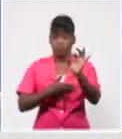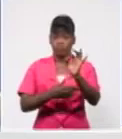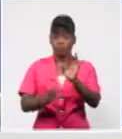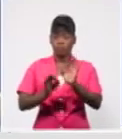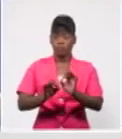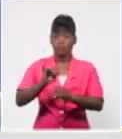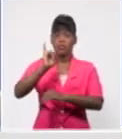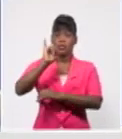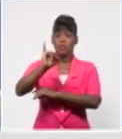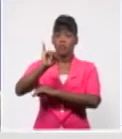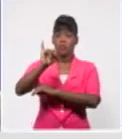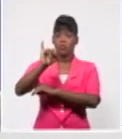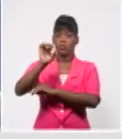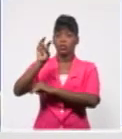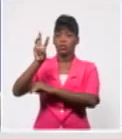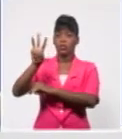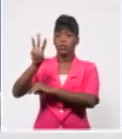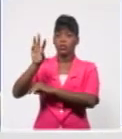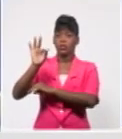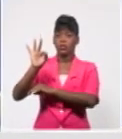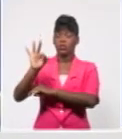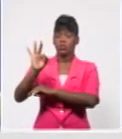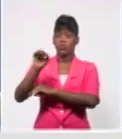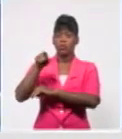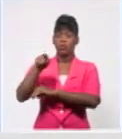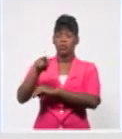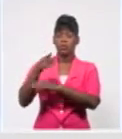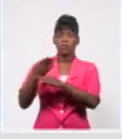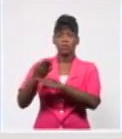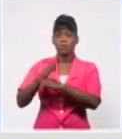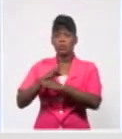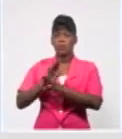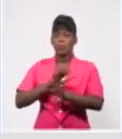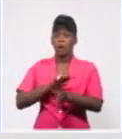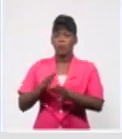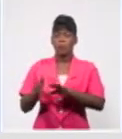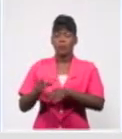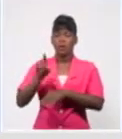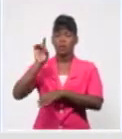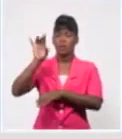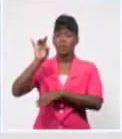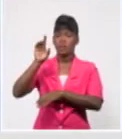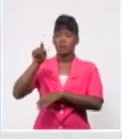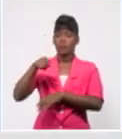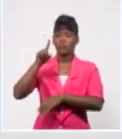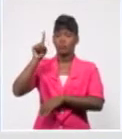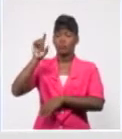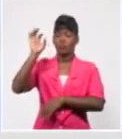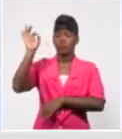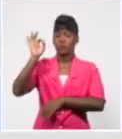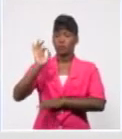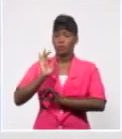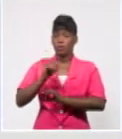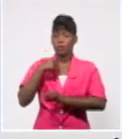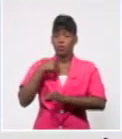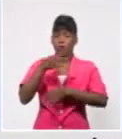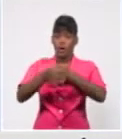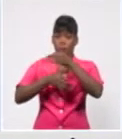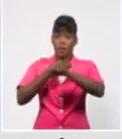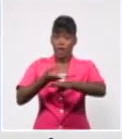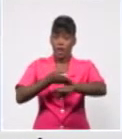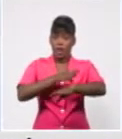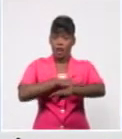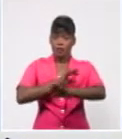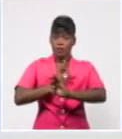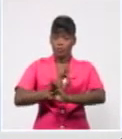Cuba, 638 are confirmed and hospitalized active cases, that is 15.1%, of